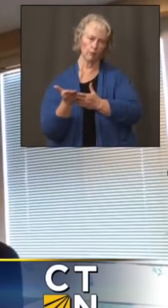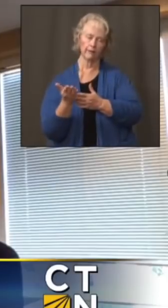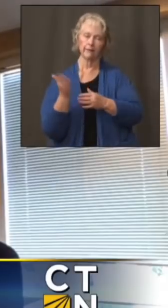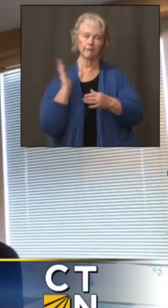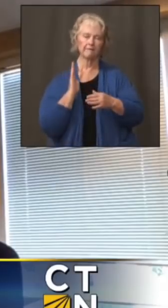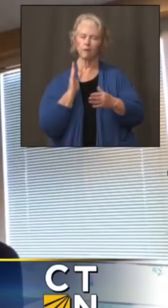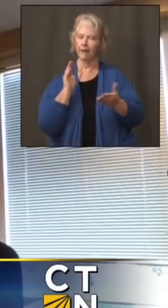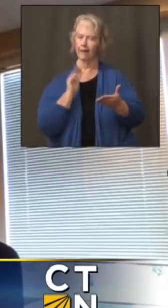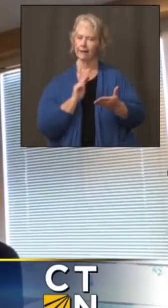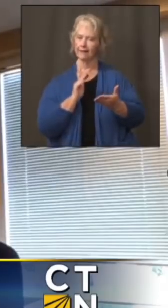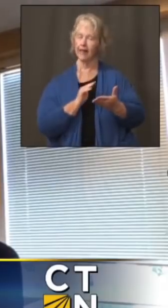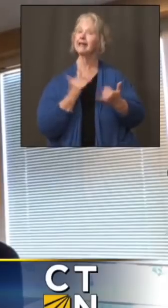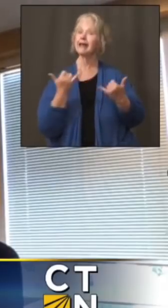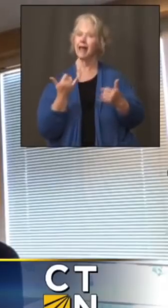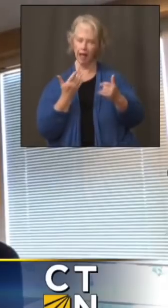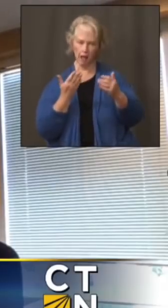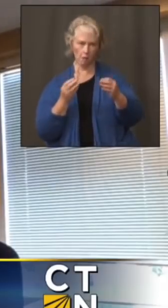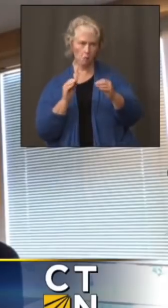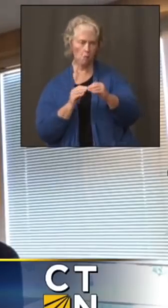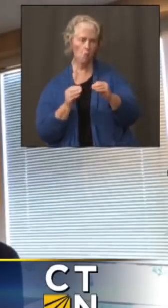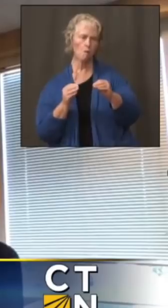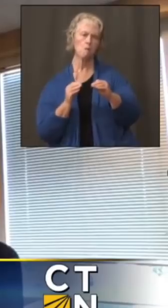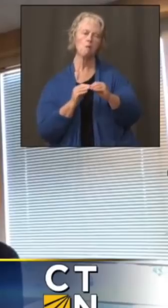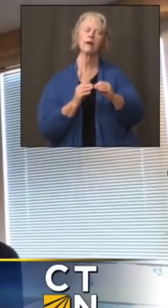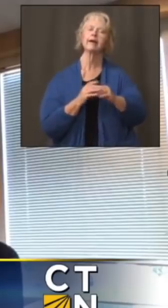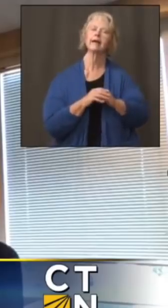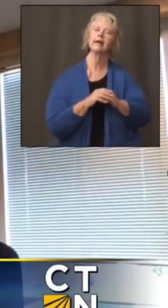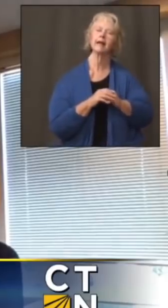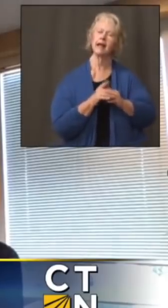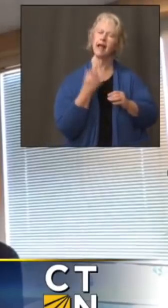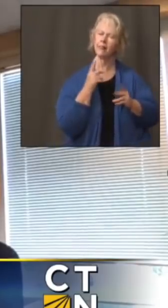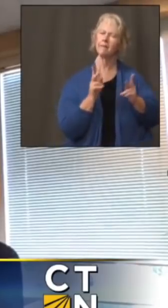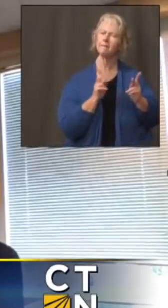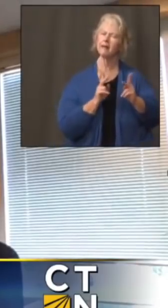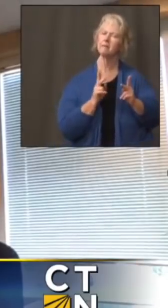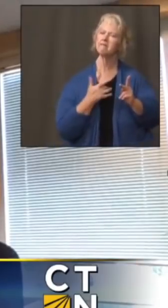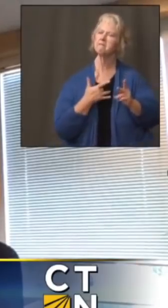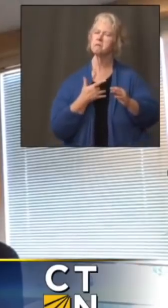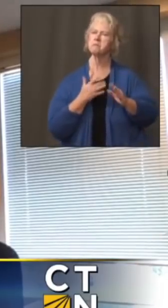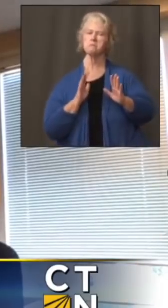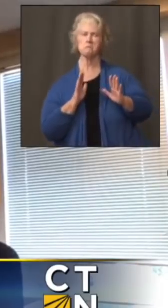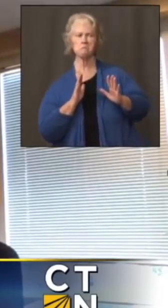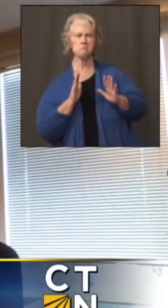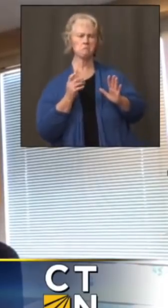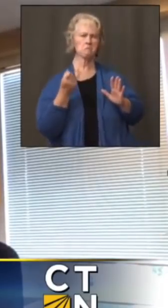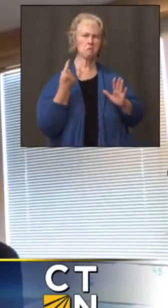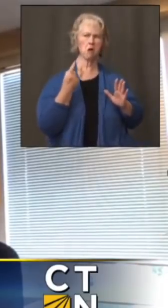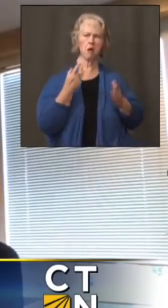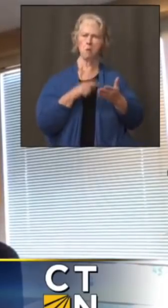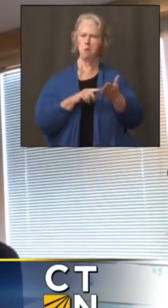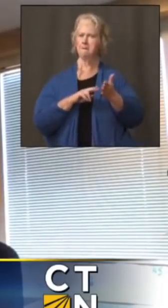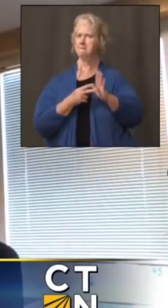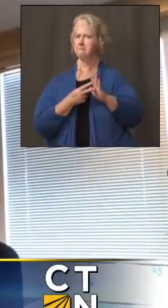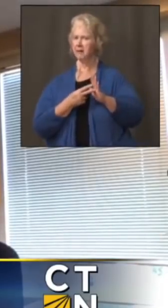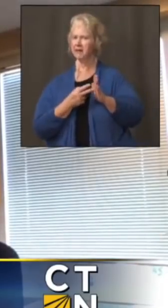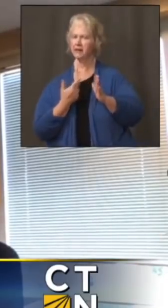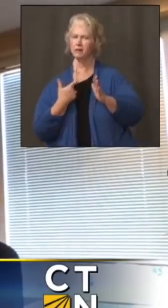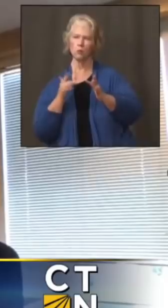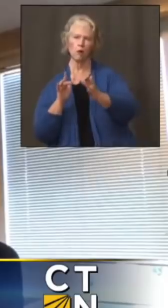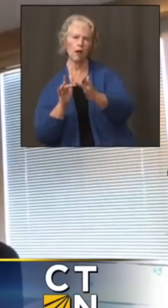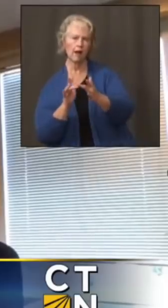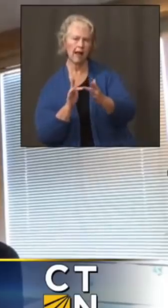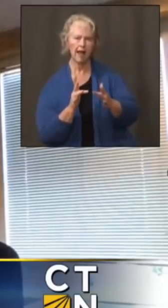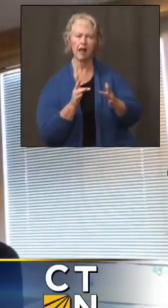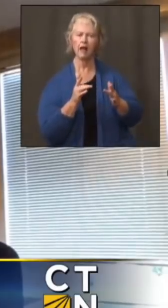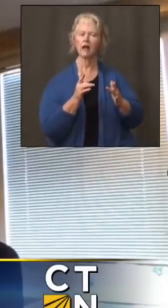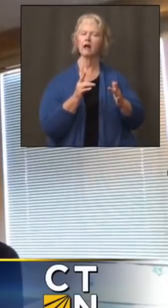sort of creeps up a little bit. So I think people are becoming familiar with the idea of contact tracing, and we're getting,